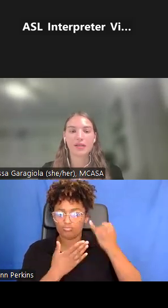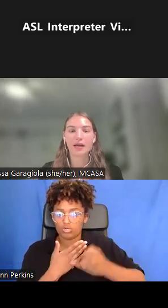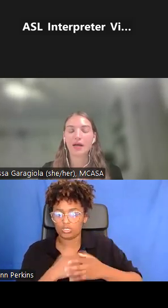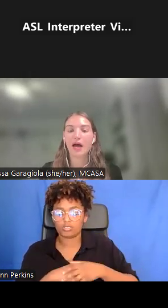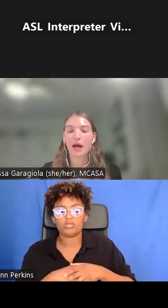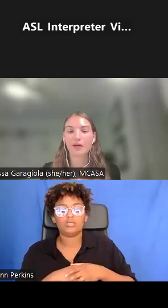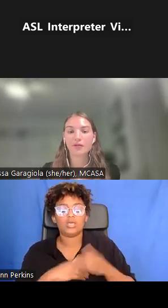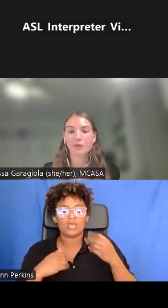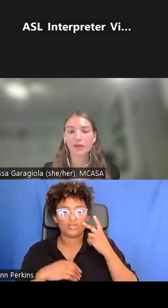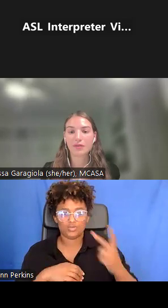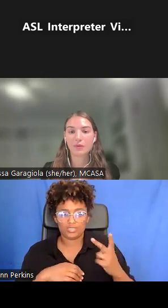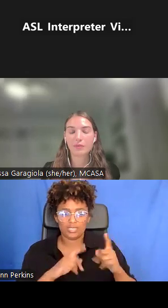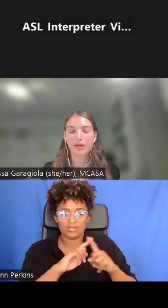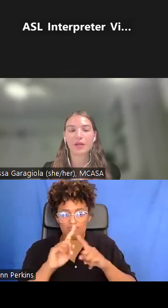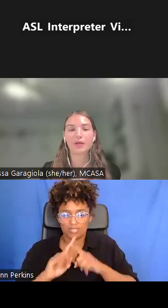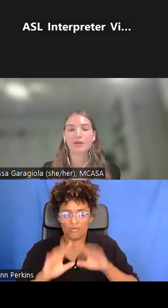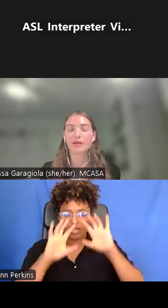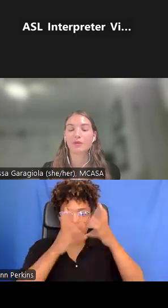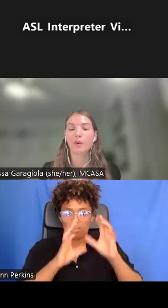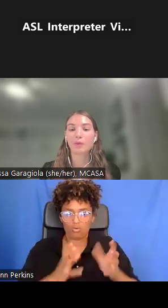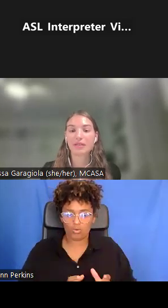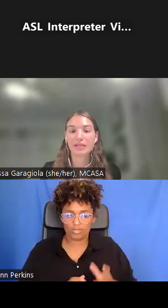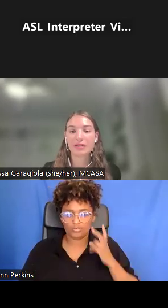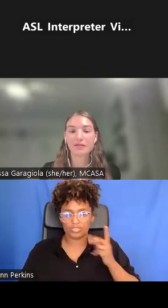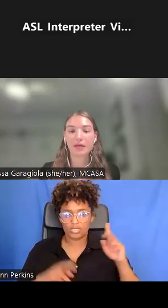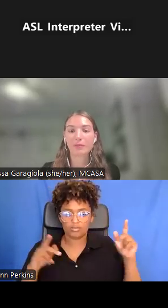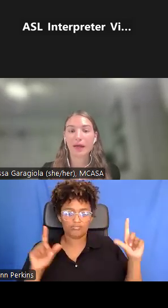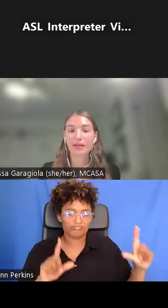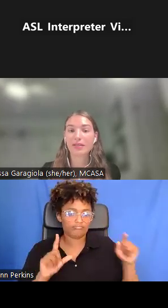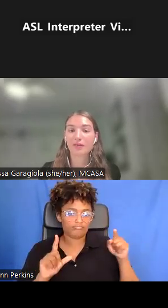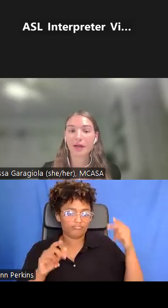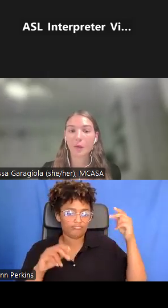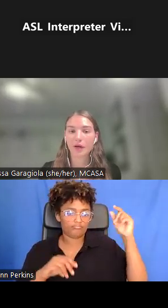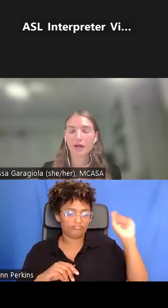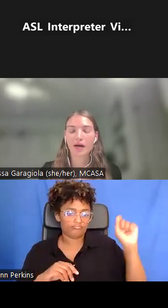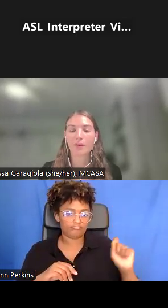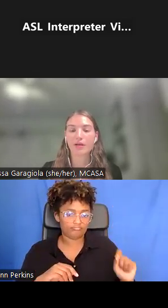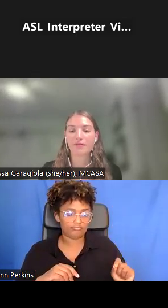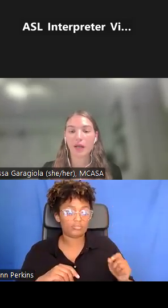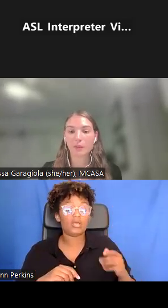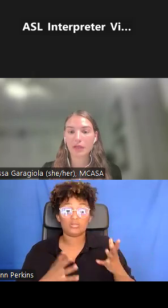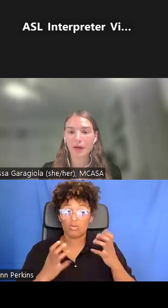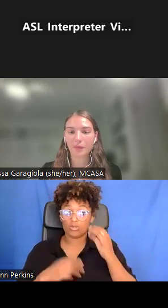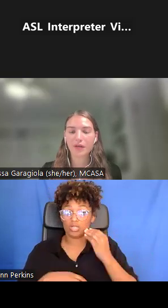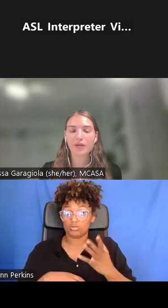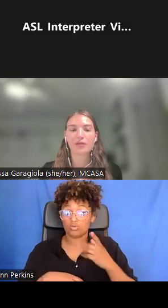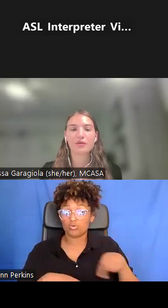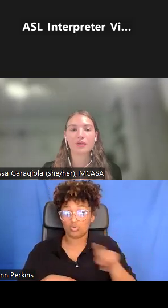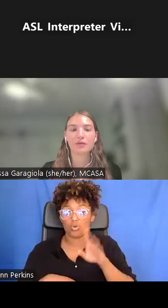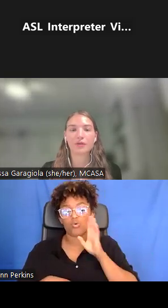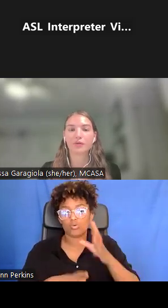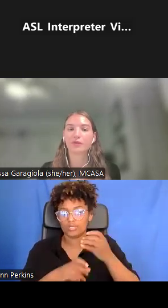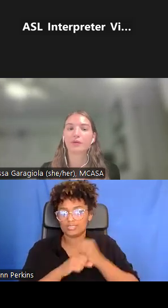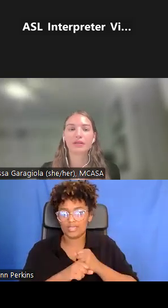see on the slide. I do want to make a note here that you all will receive a blank self-care wheel in a follow-up email. So